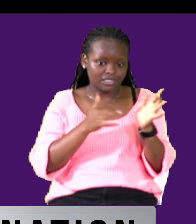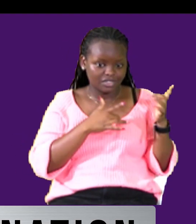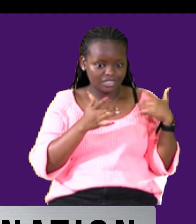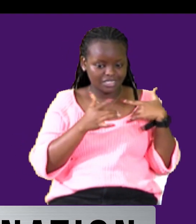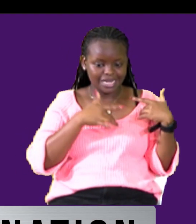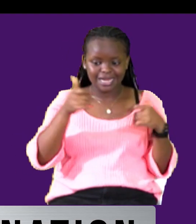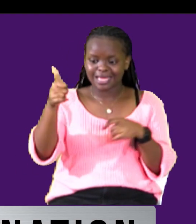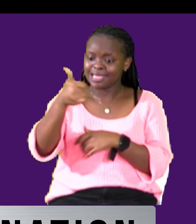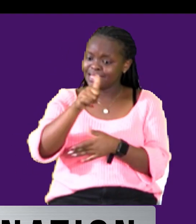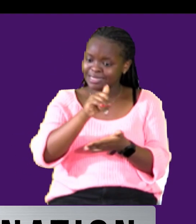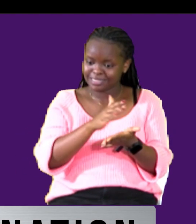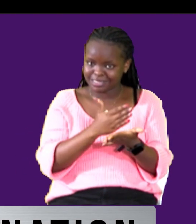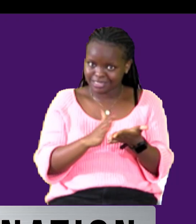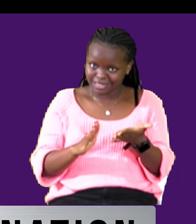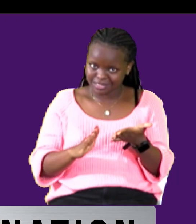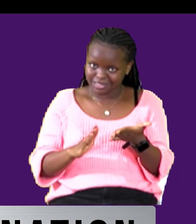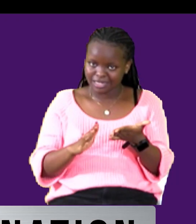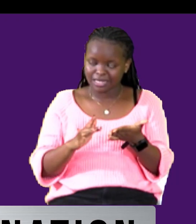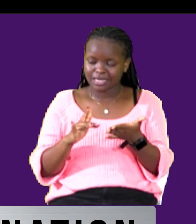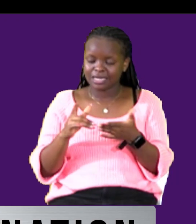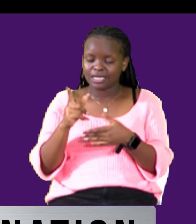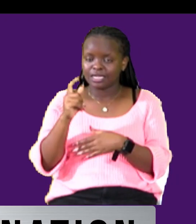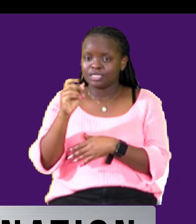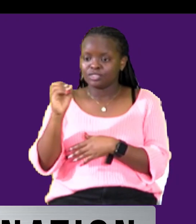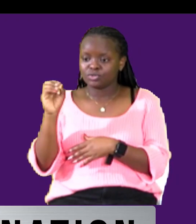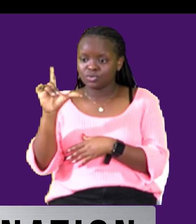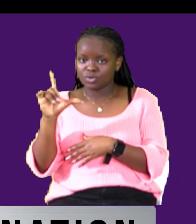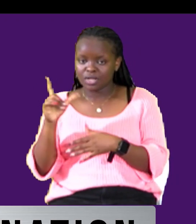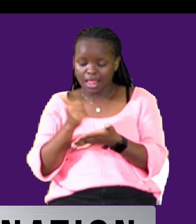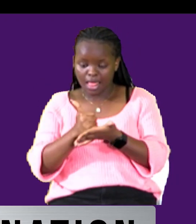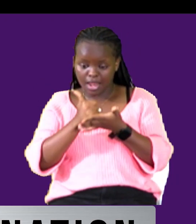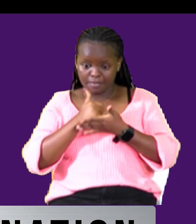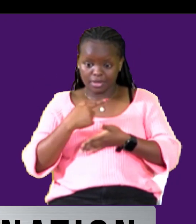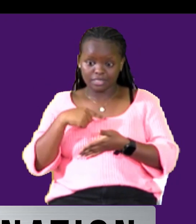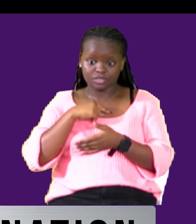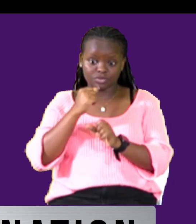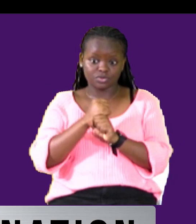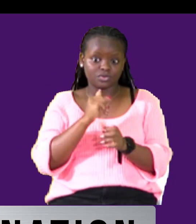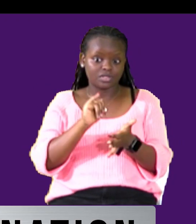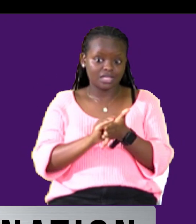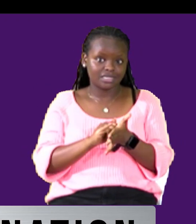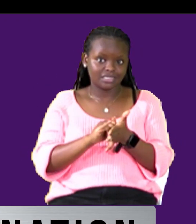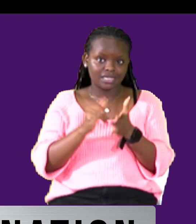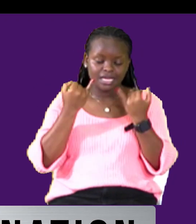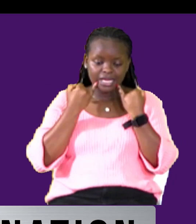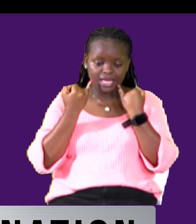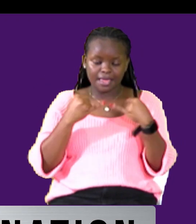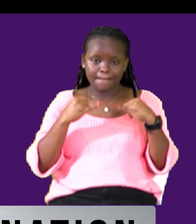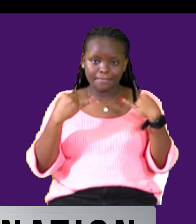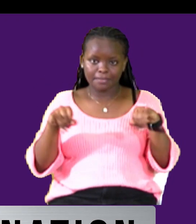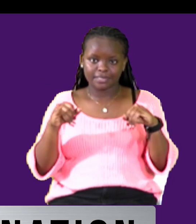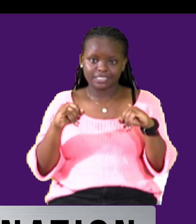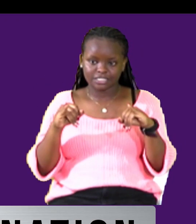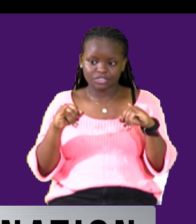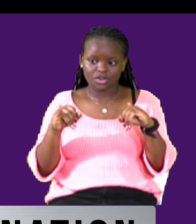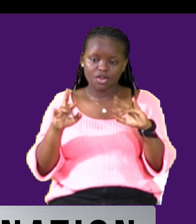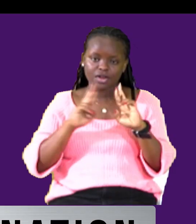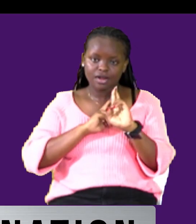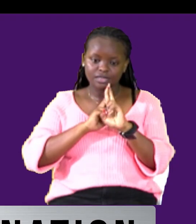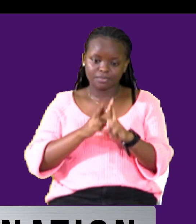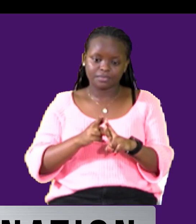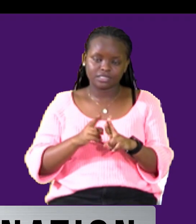sector, the tool that can help us do that is the implementation report that comes